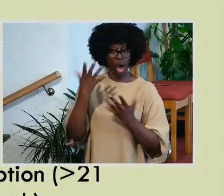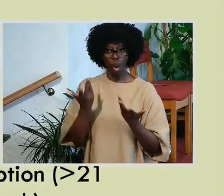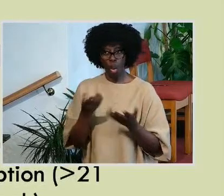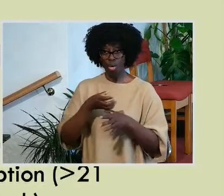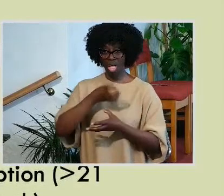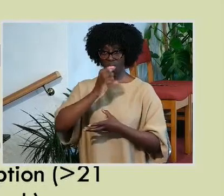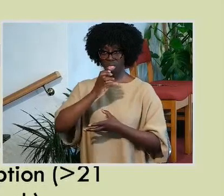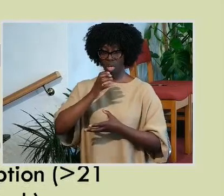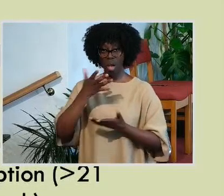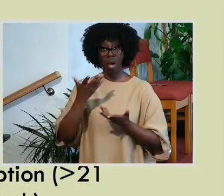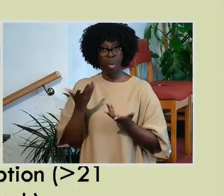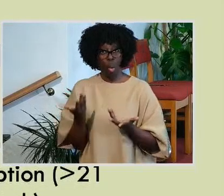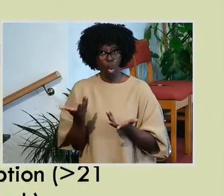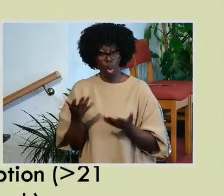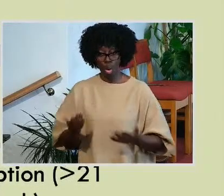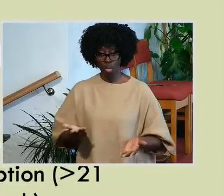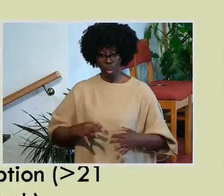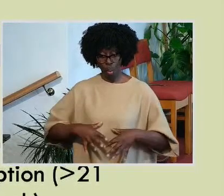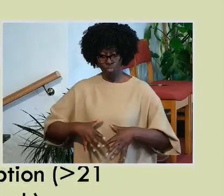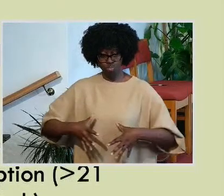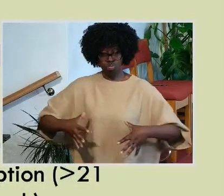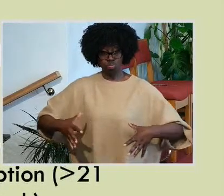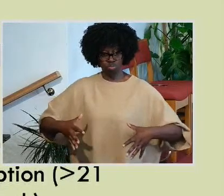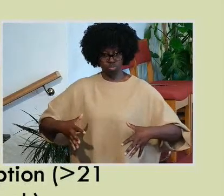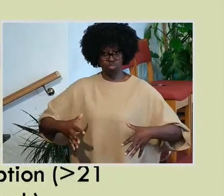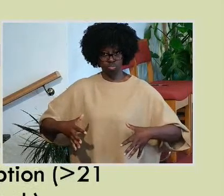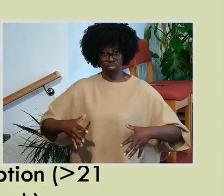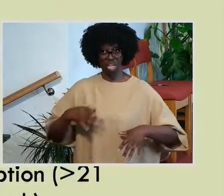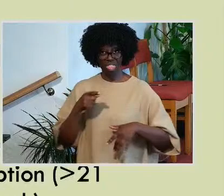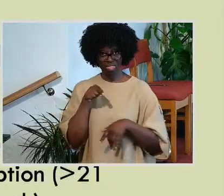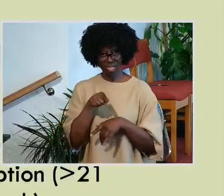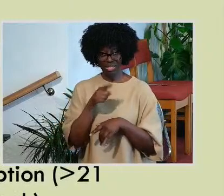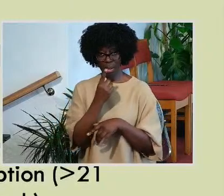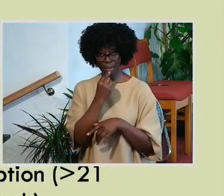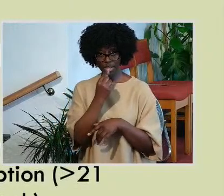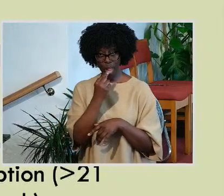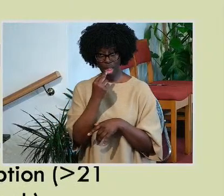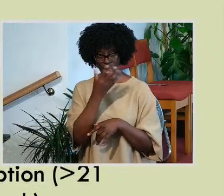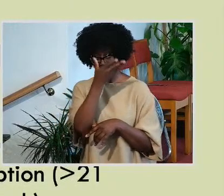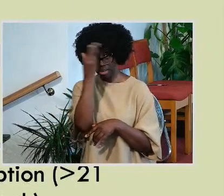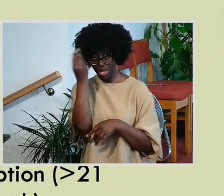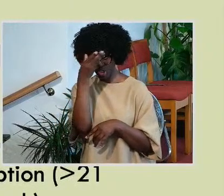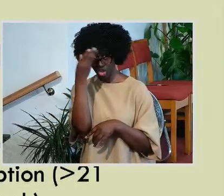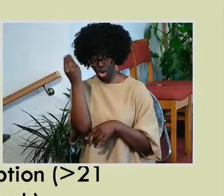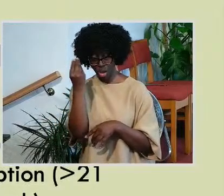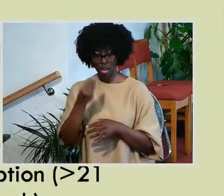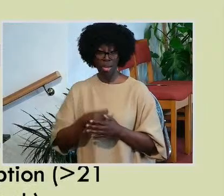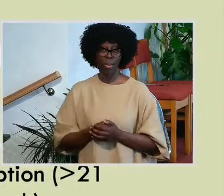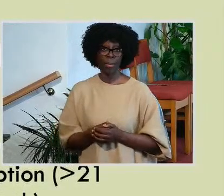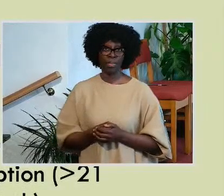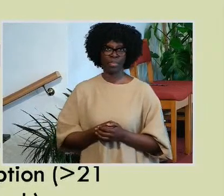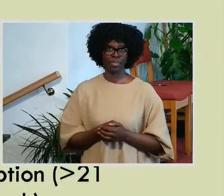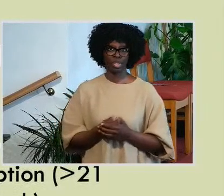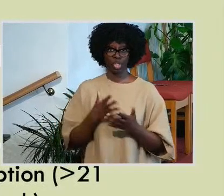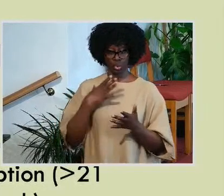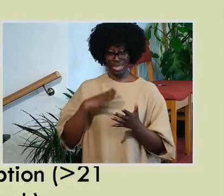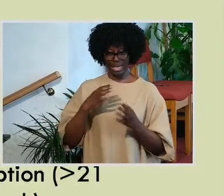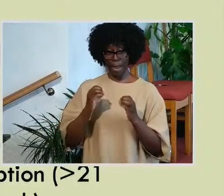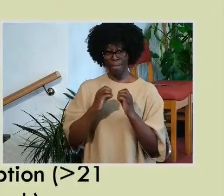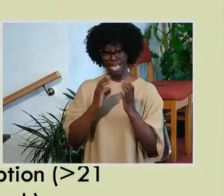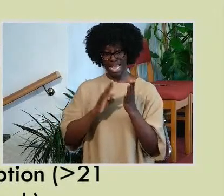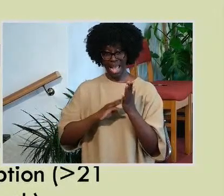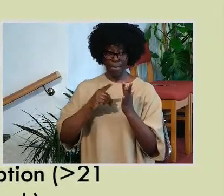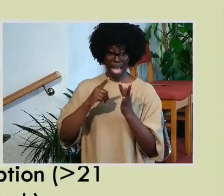also weight in middle and later years. So it's important to try and make sure weight is below the BMI of